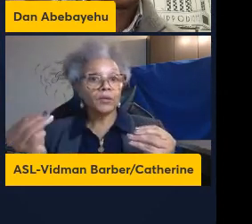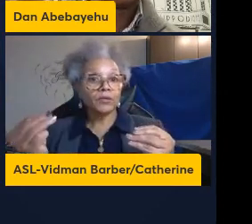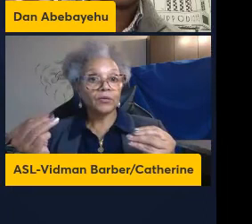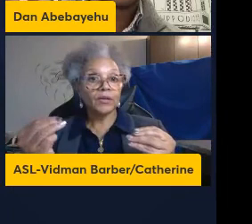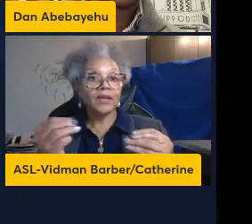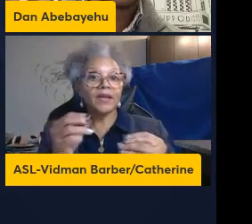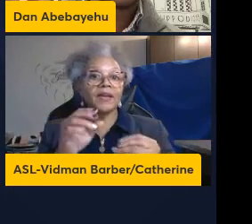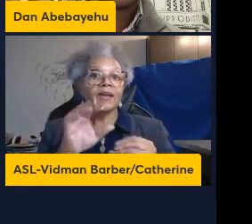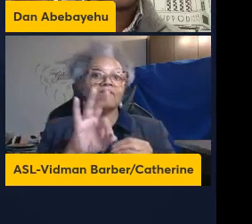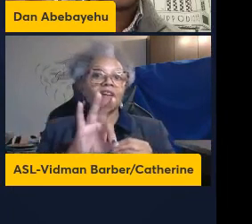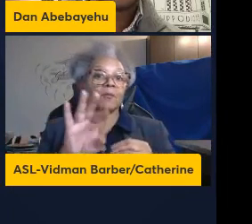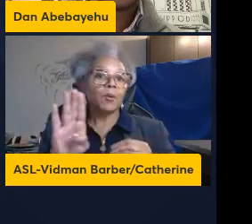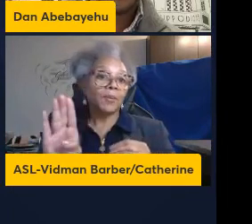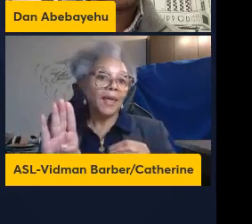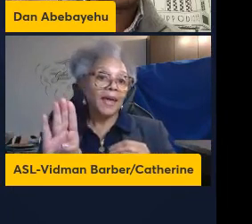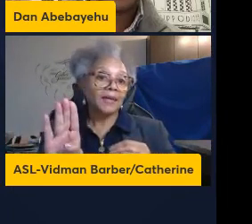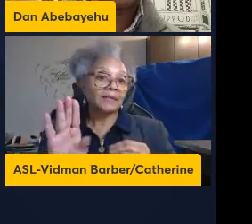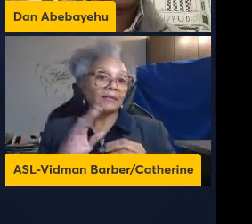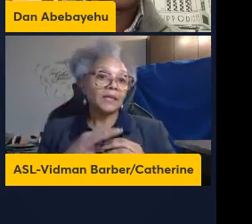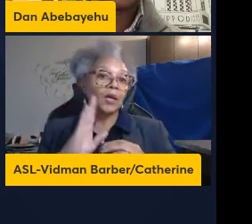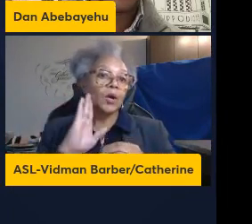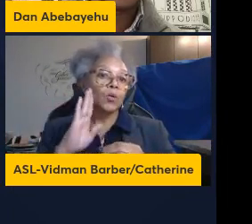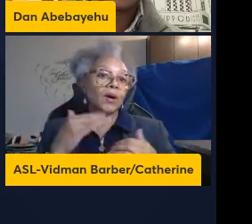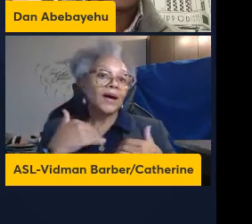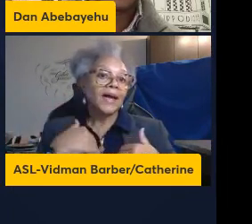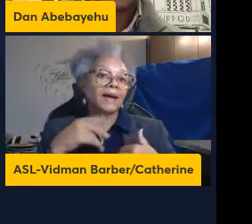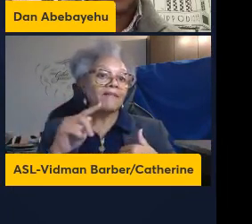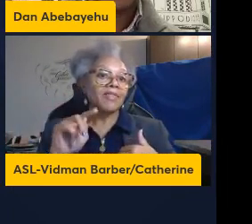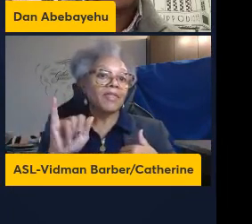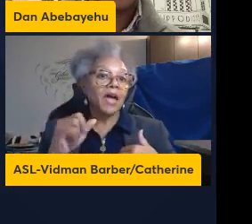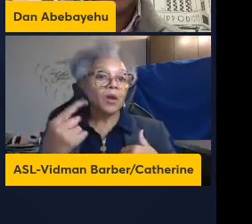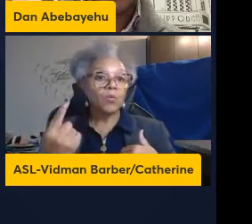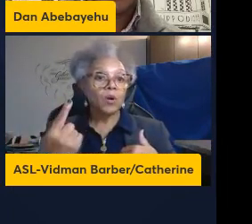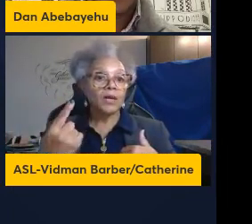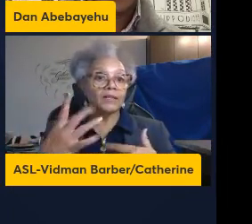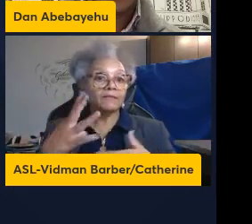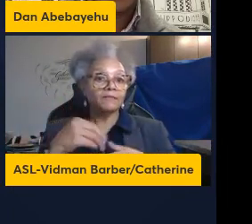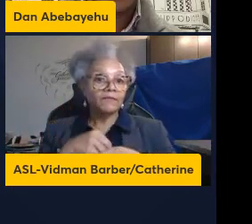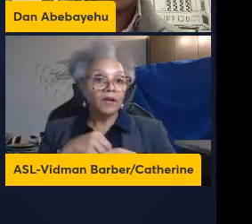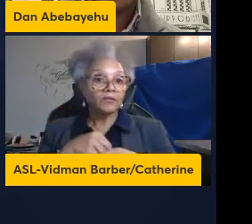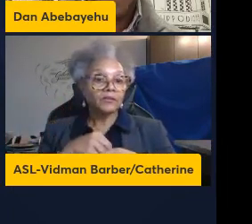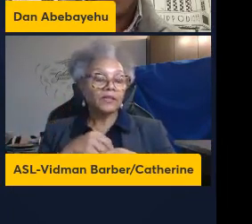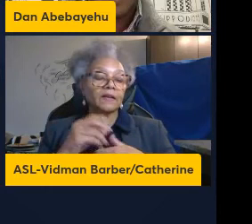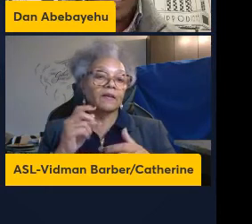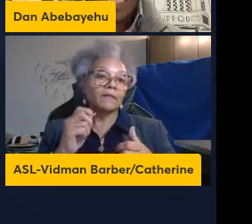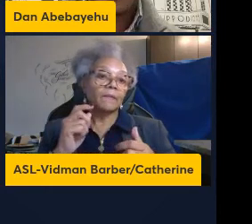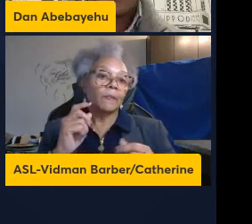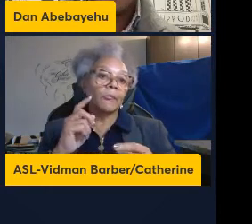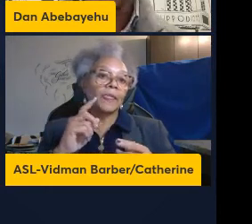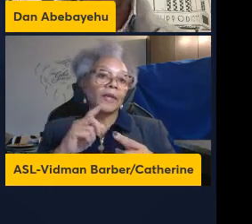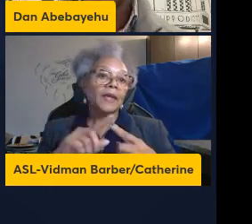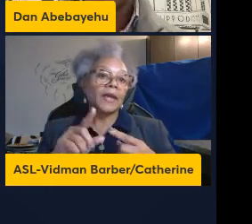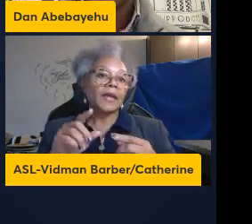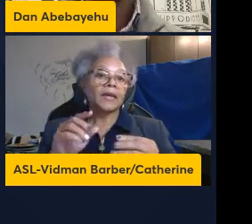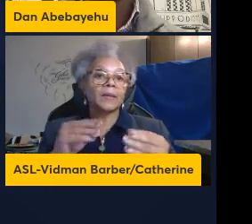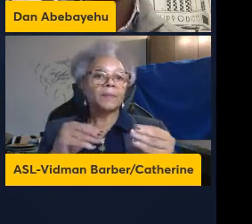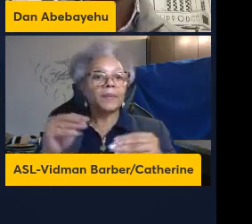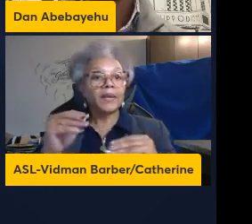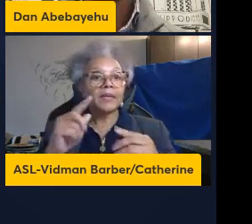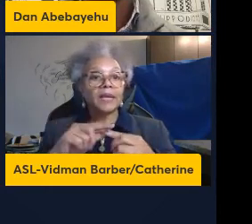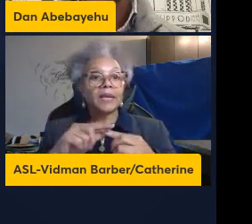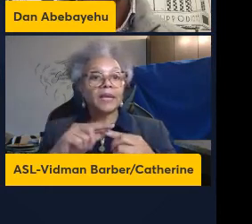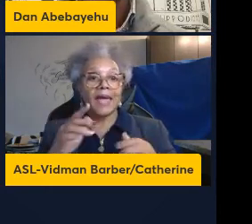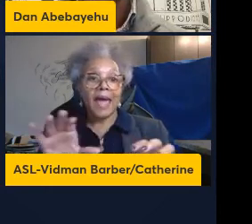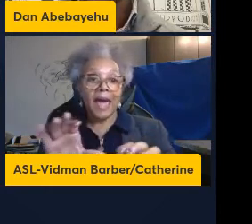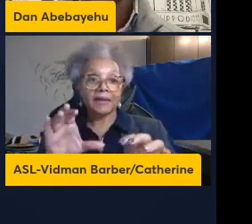fibroblasts will have Thy1 engaging alpha V beta 3 integrins in a bent inactive conformation, and